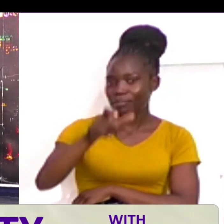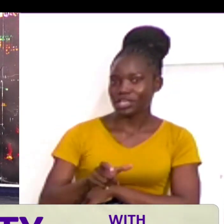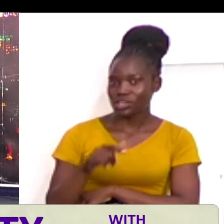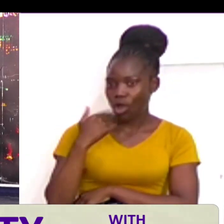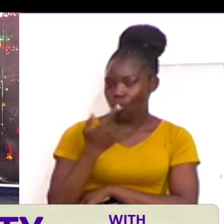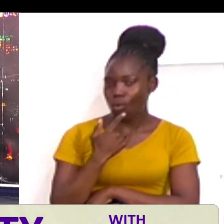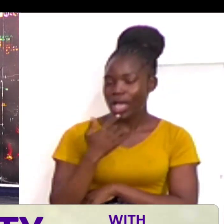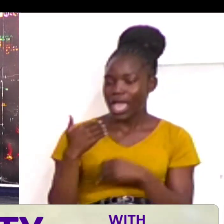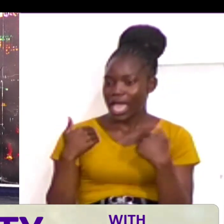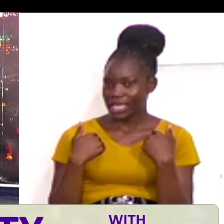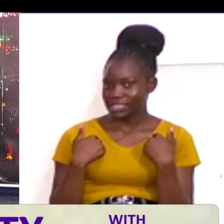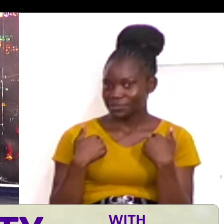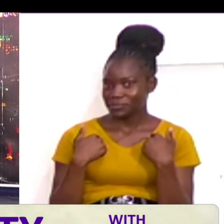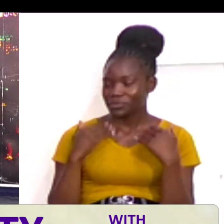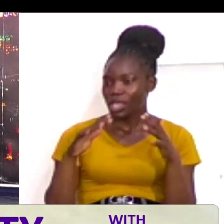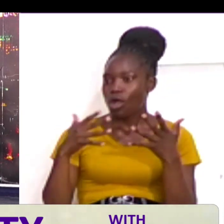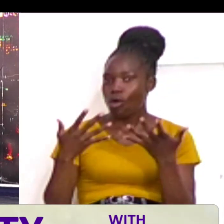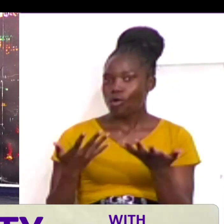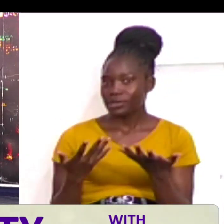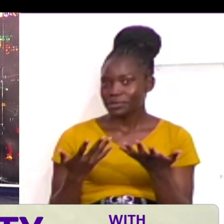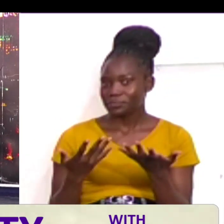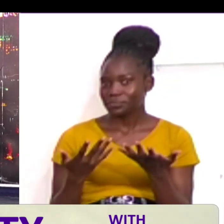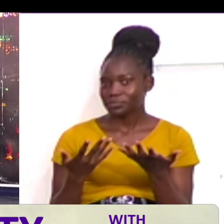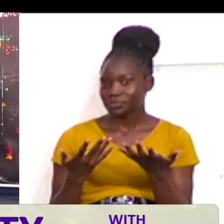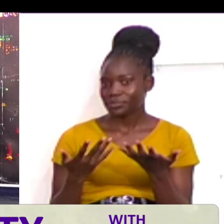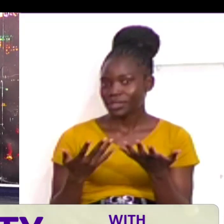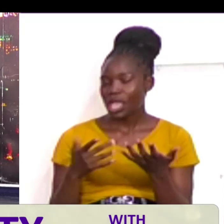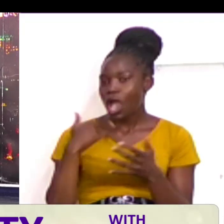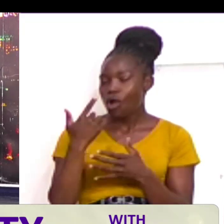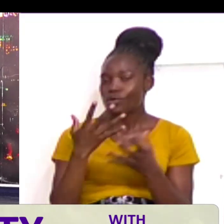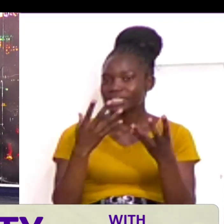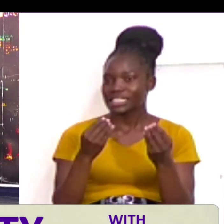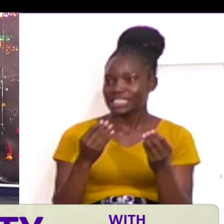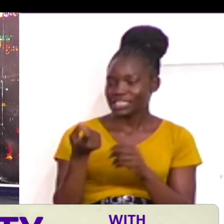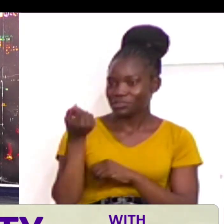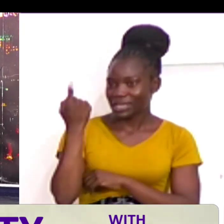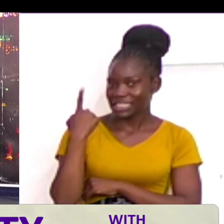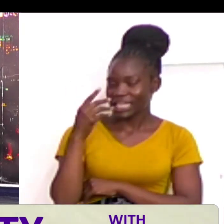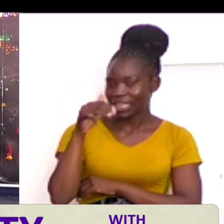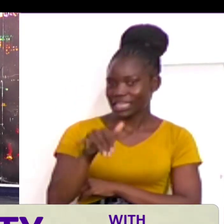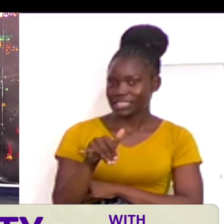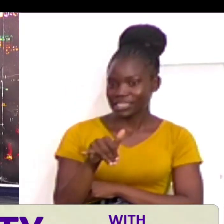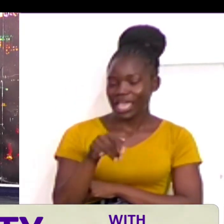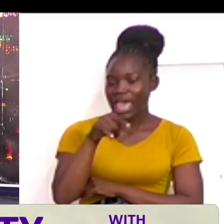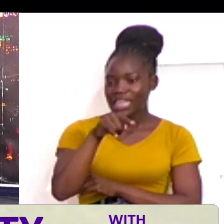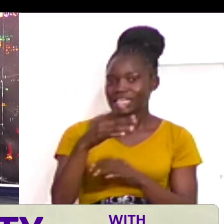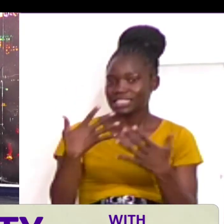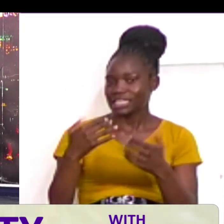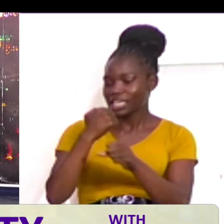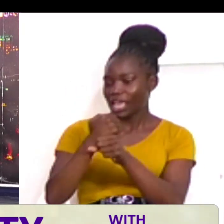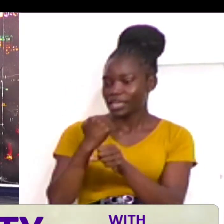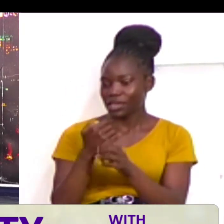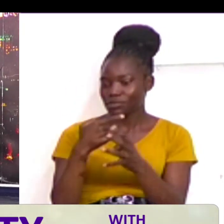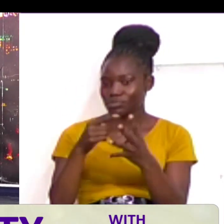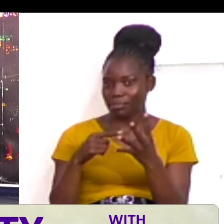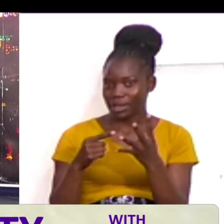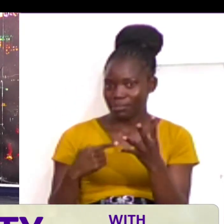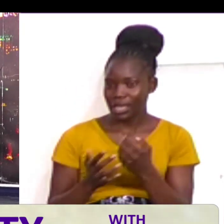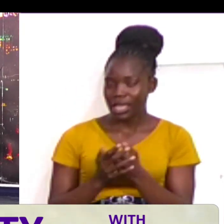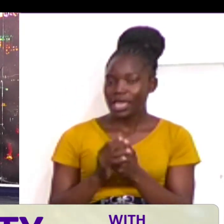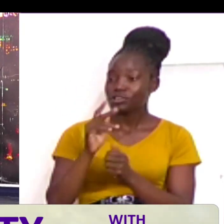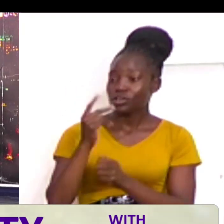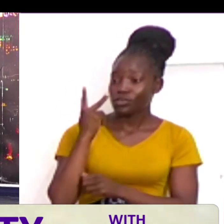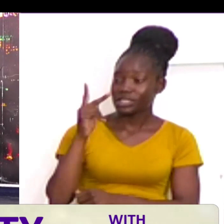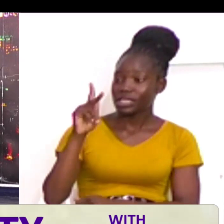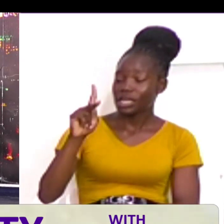who has who is easy to understand that these things are done like this. You see,